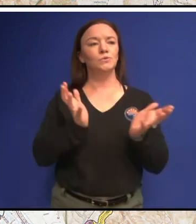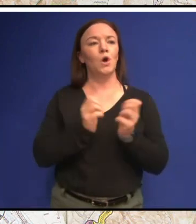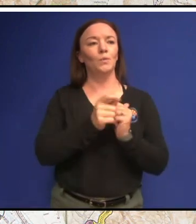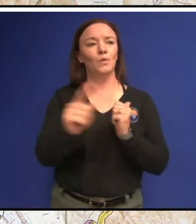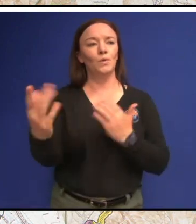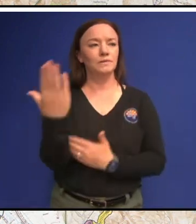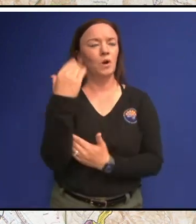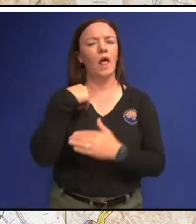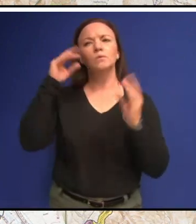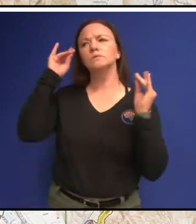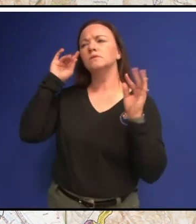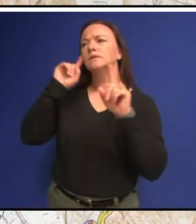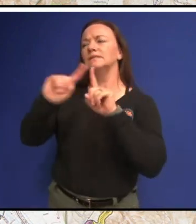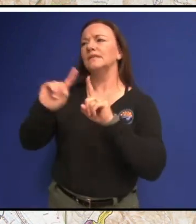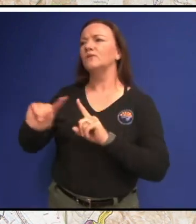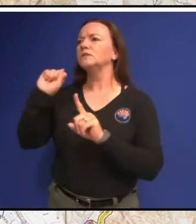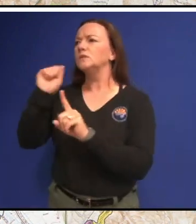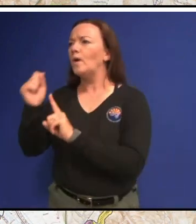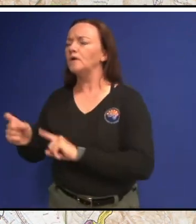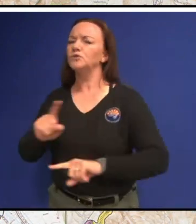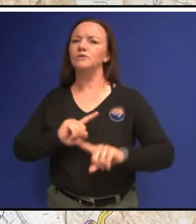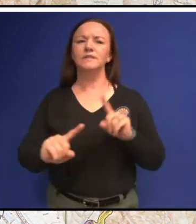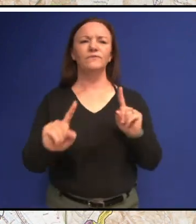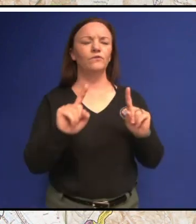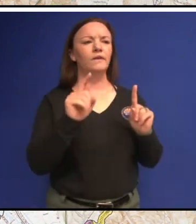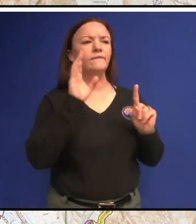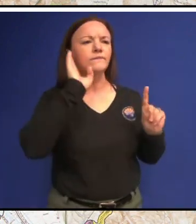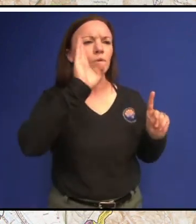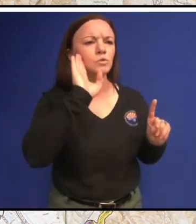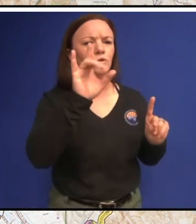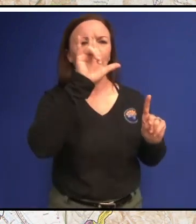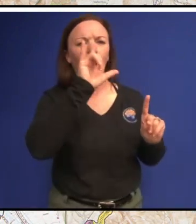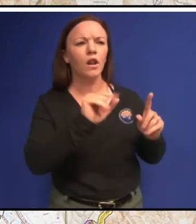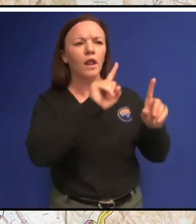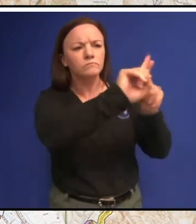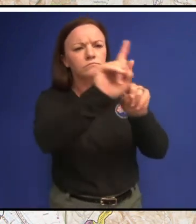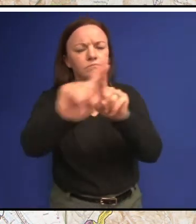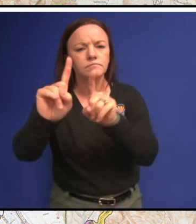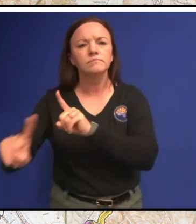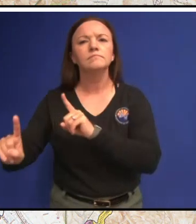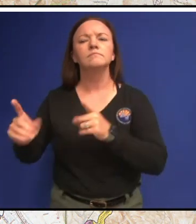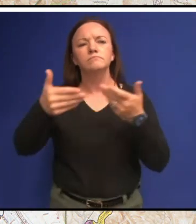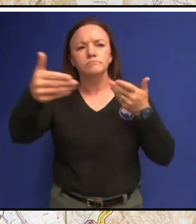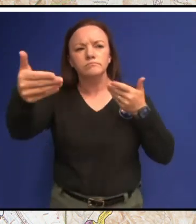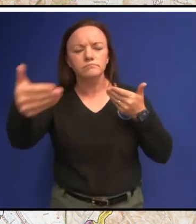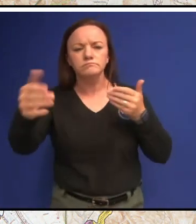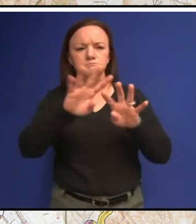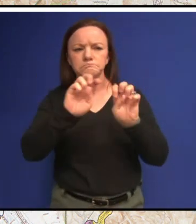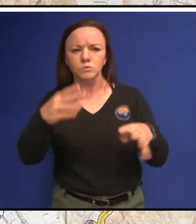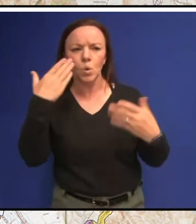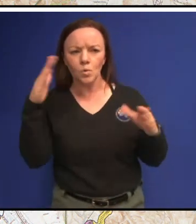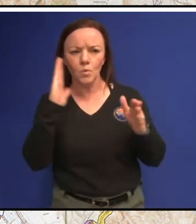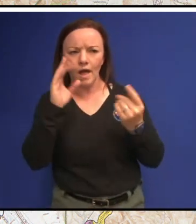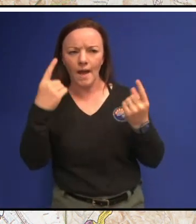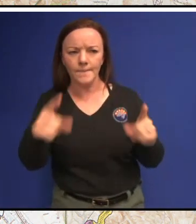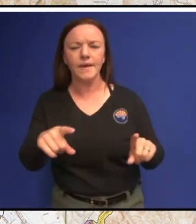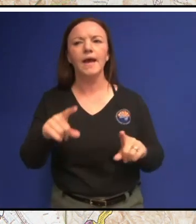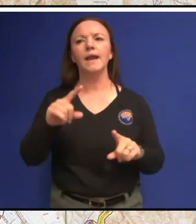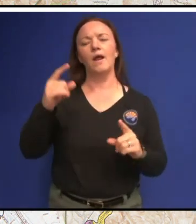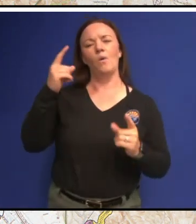different alternative futures, if you will, that we have in front of us, and what some of my biases